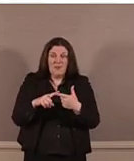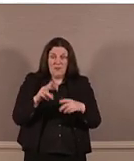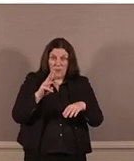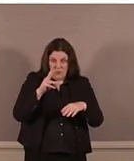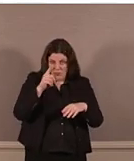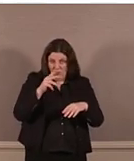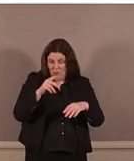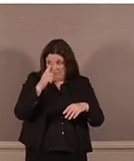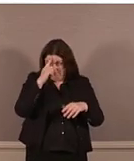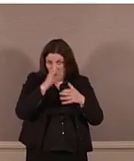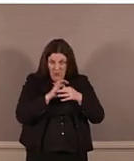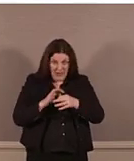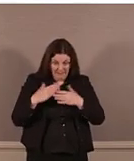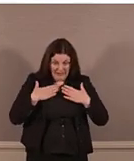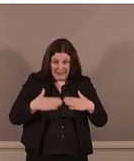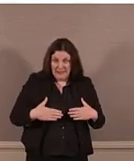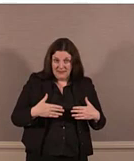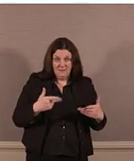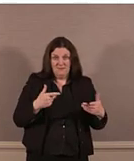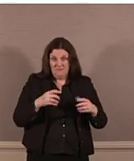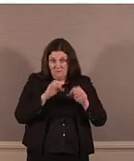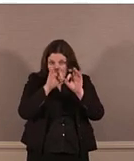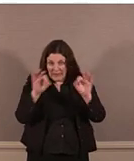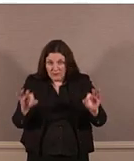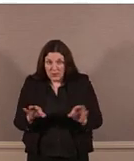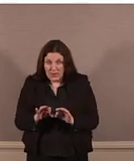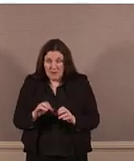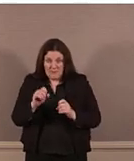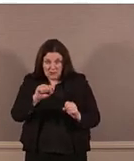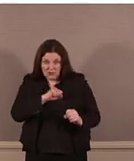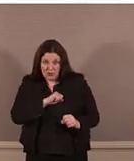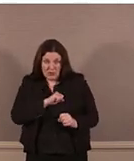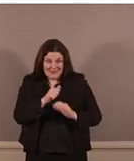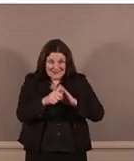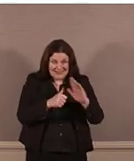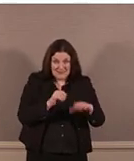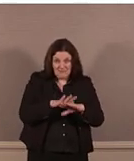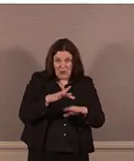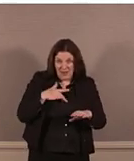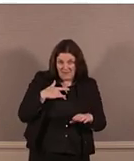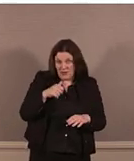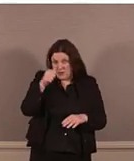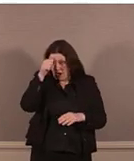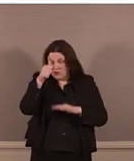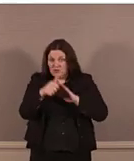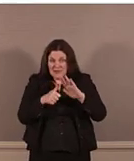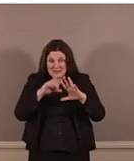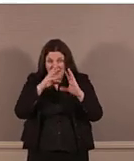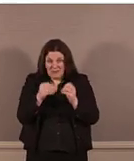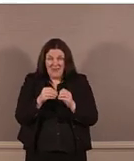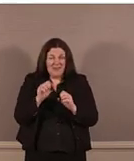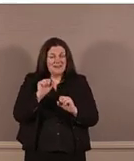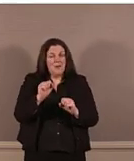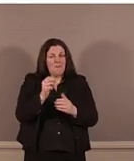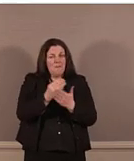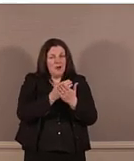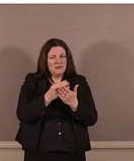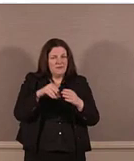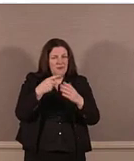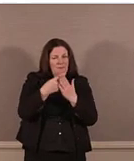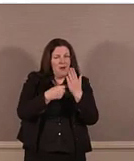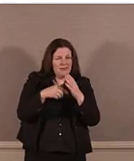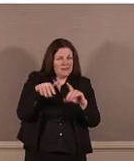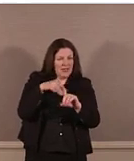skills for life and knowledge and skills are key aspects of the wellbeing framework for Ireland. And I suppose that's the policy